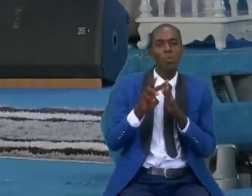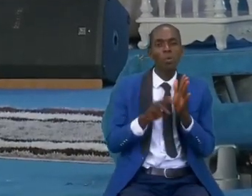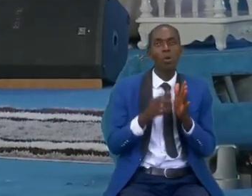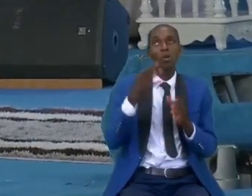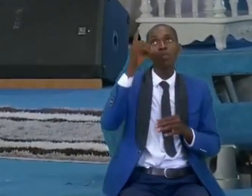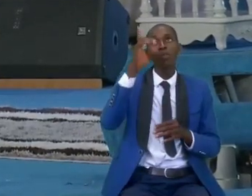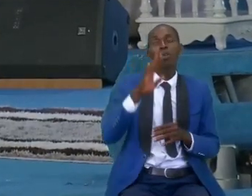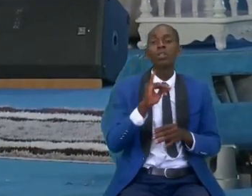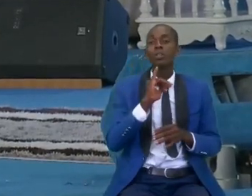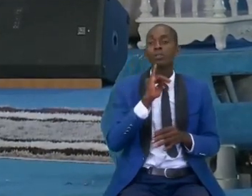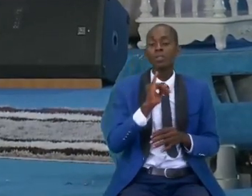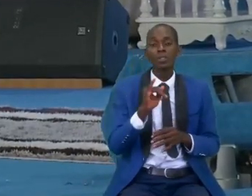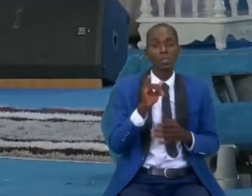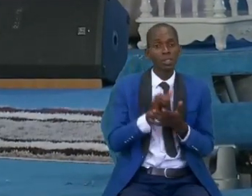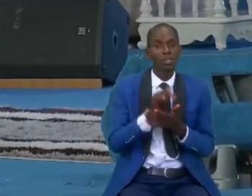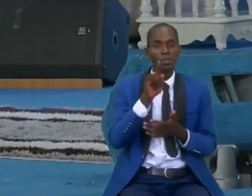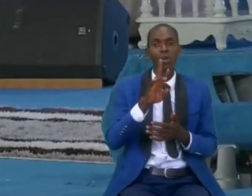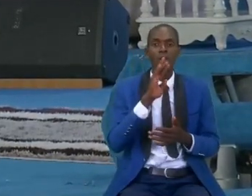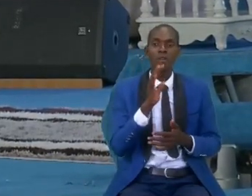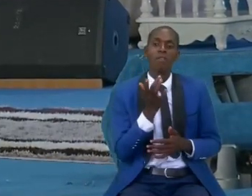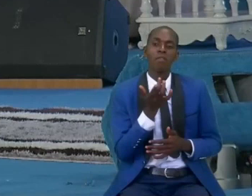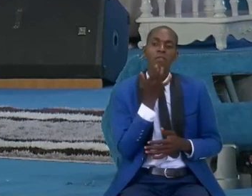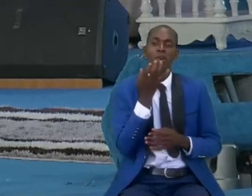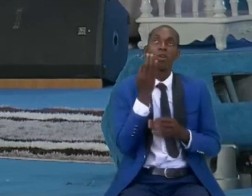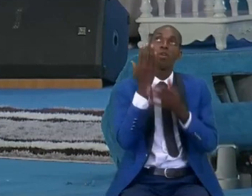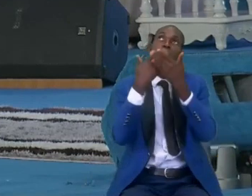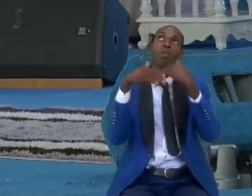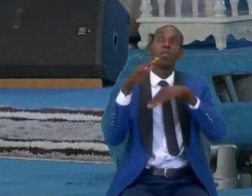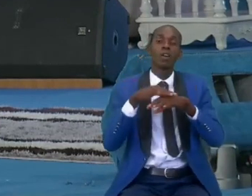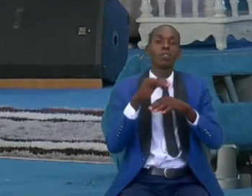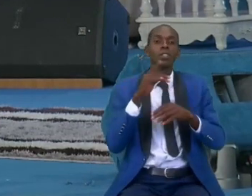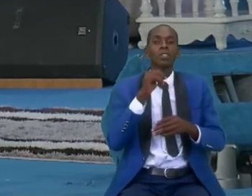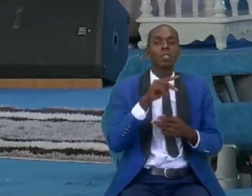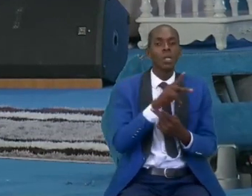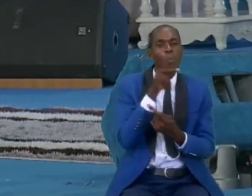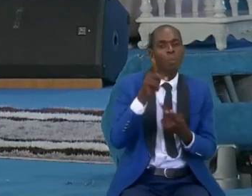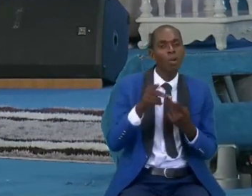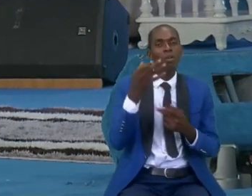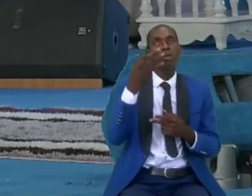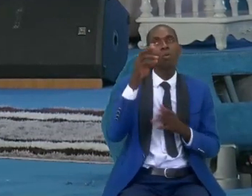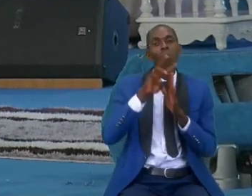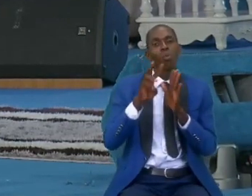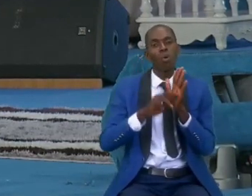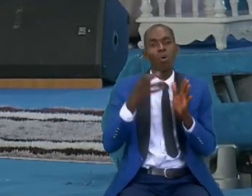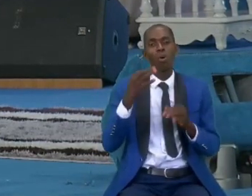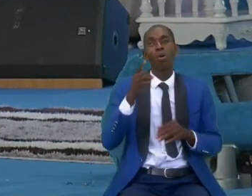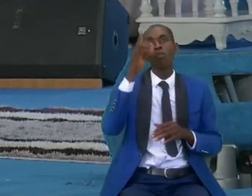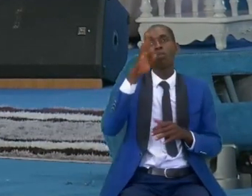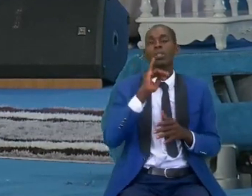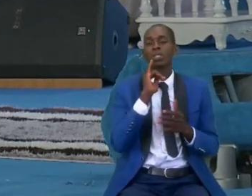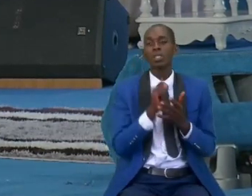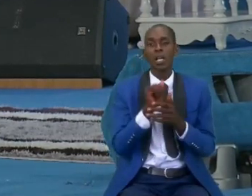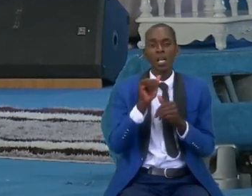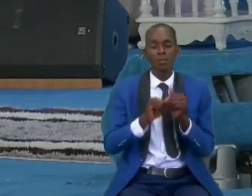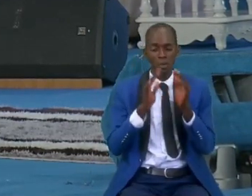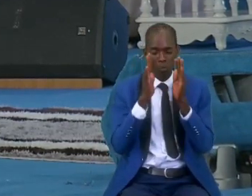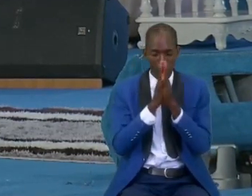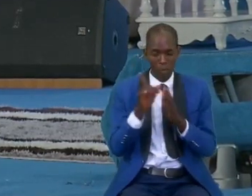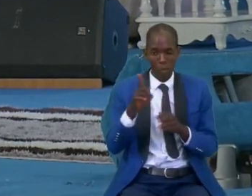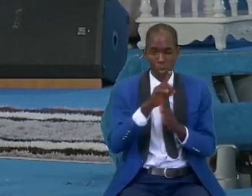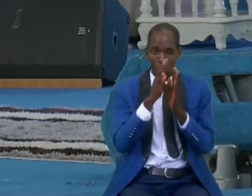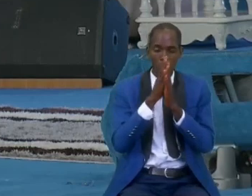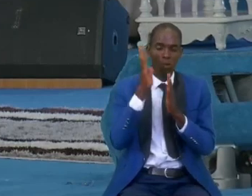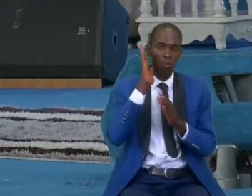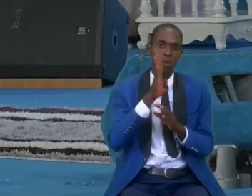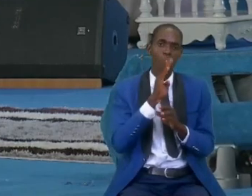will answer. What's the perfect will of God? That your desires will be fulfilled here on earth. What's the perfect will of